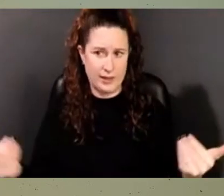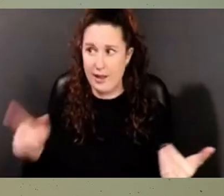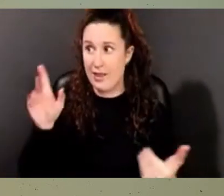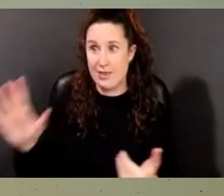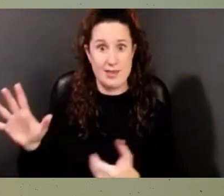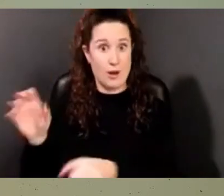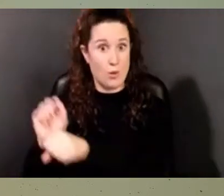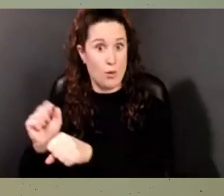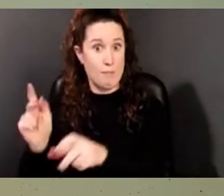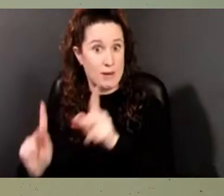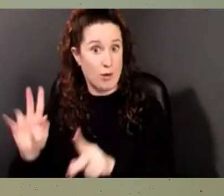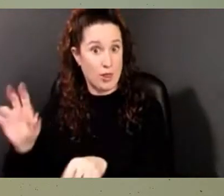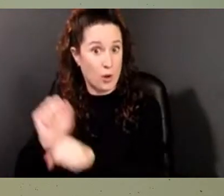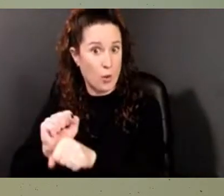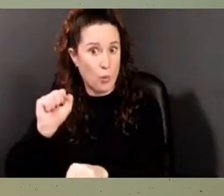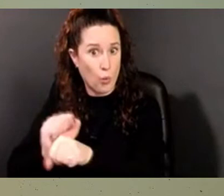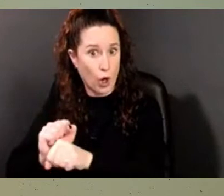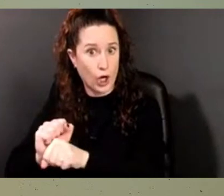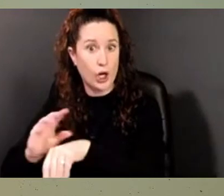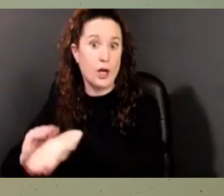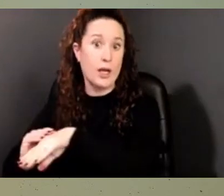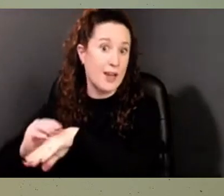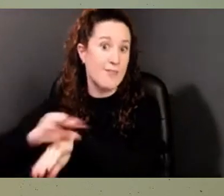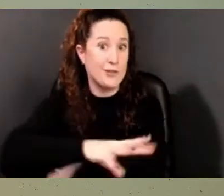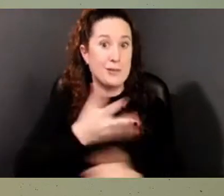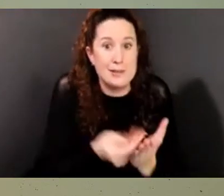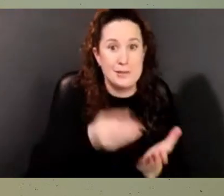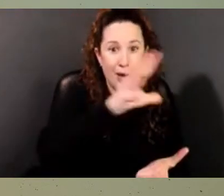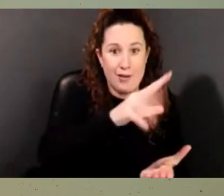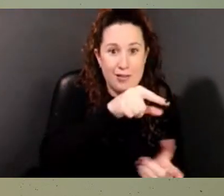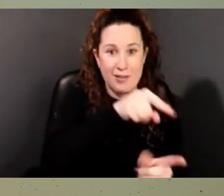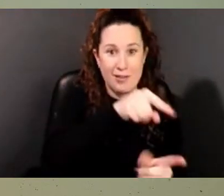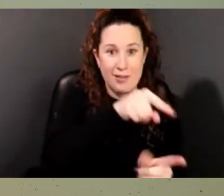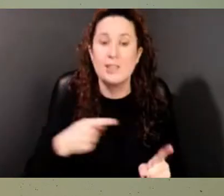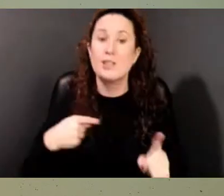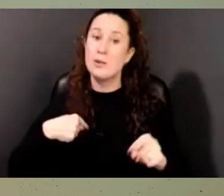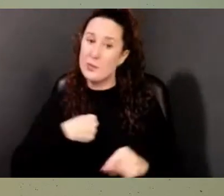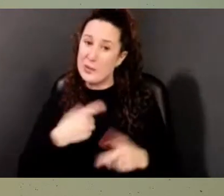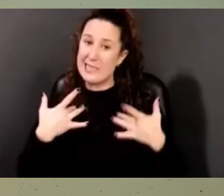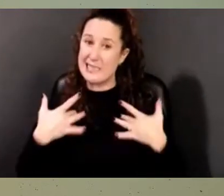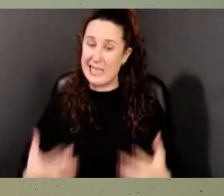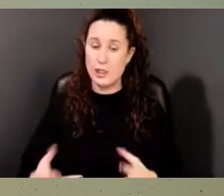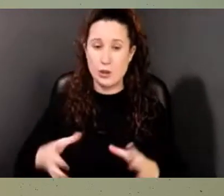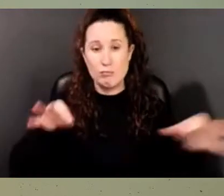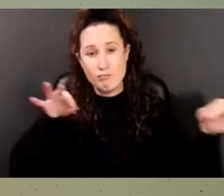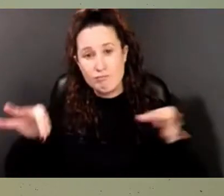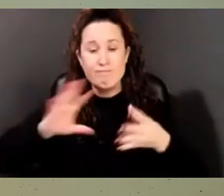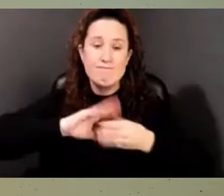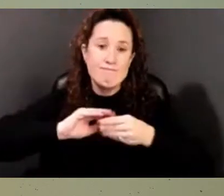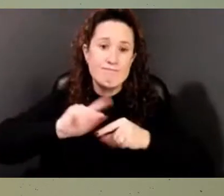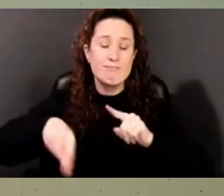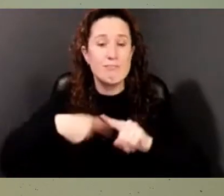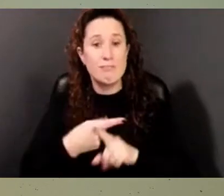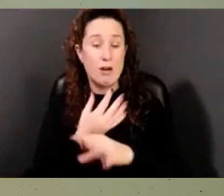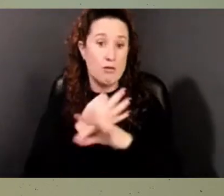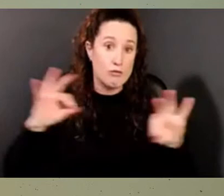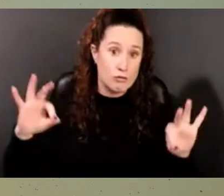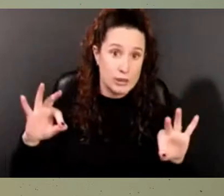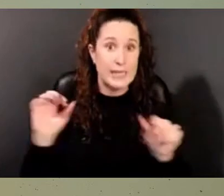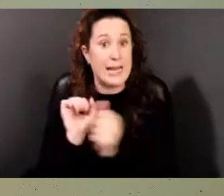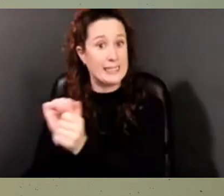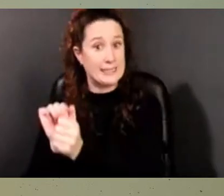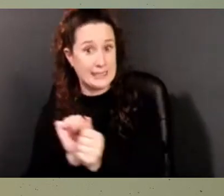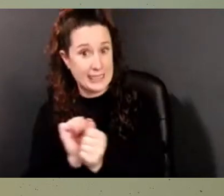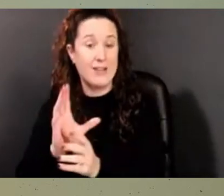possible. During tours of the site, we tell the stories of enslaved, indentured, and free Black people, of tenant farmers, and